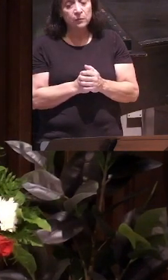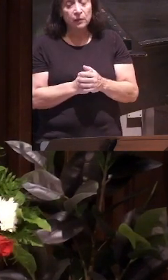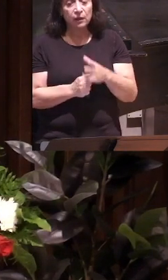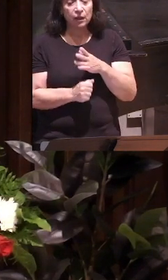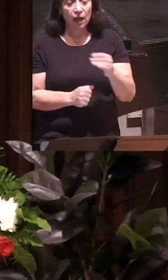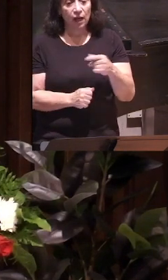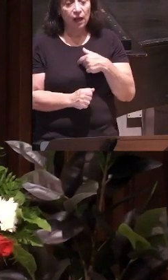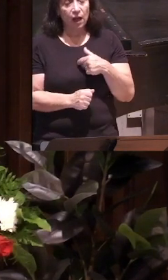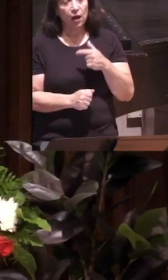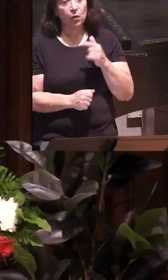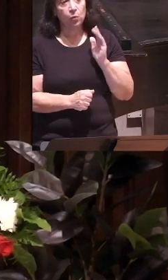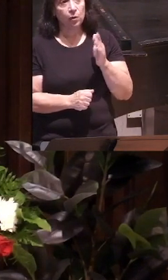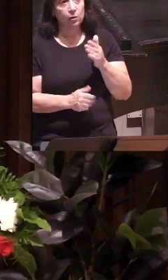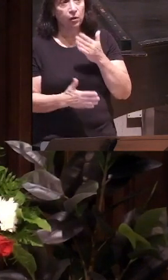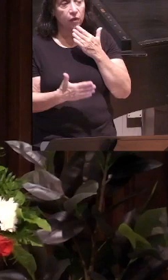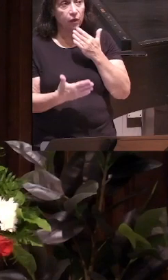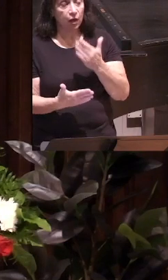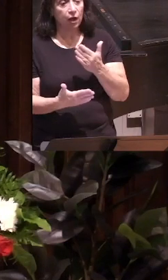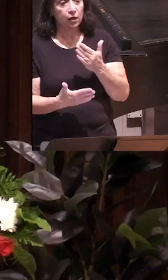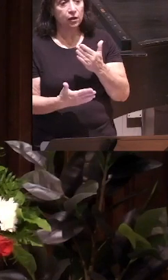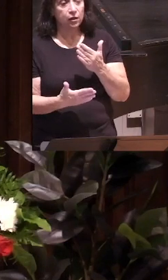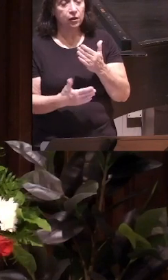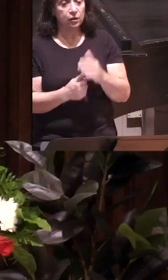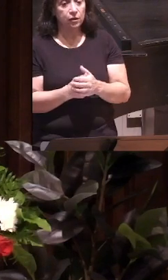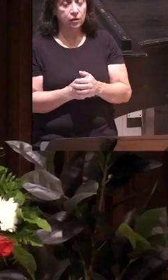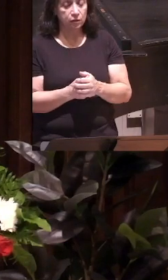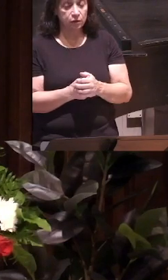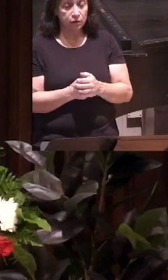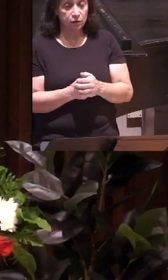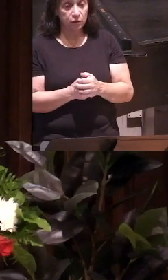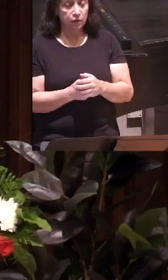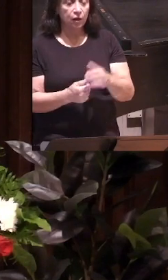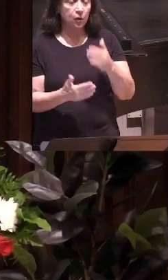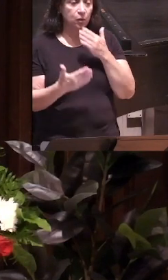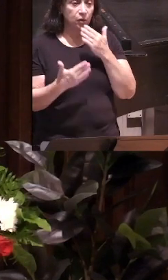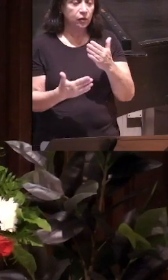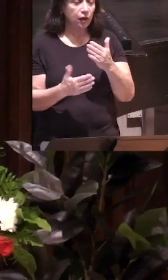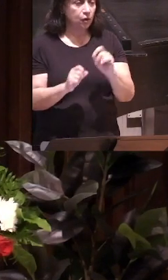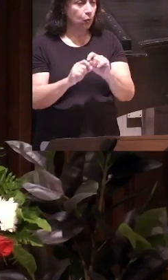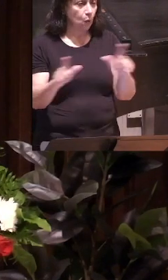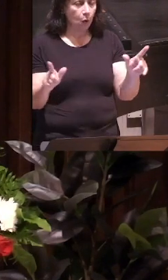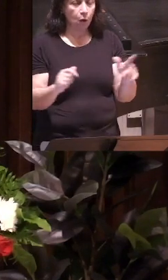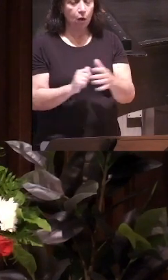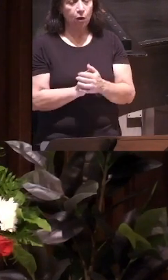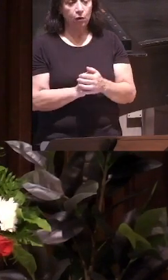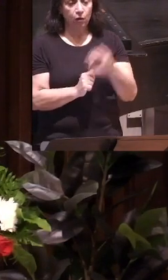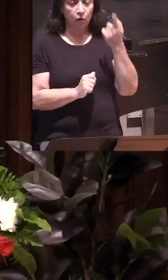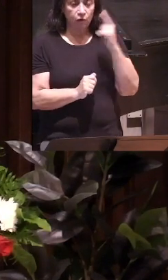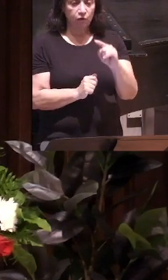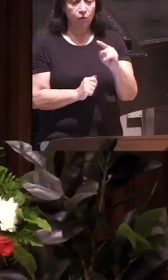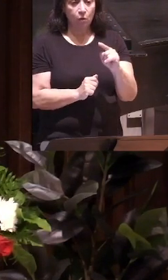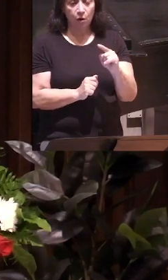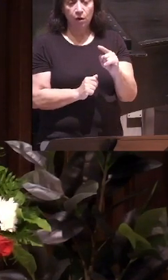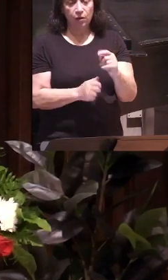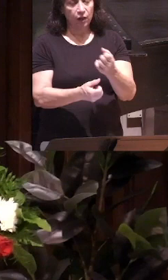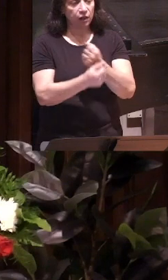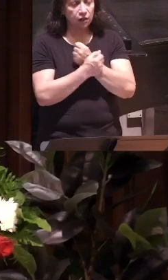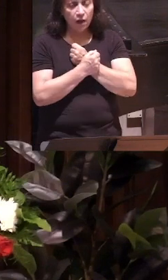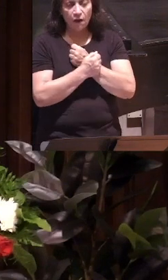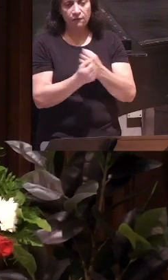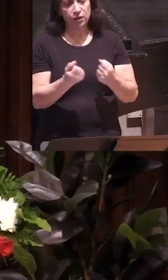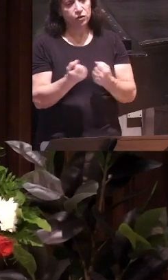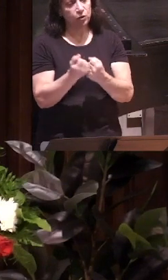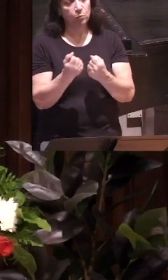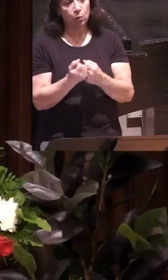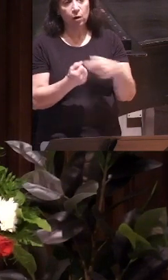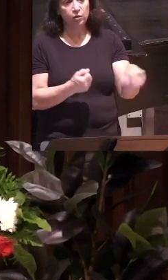and I will thank, going off script a little bit here, but I will thank everyone for the outpouring of love and